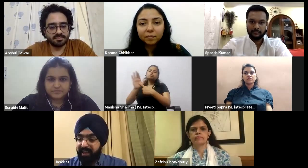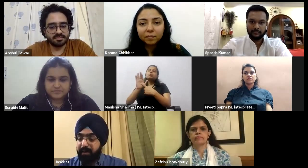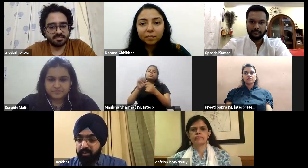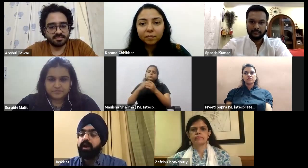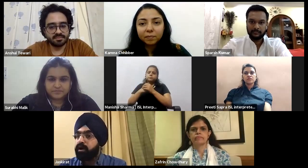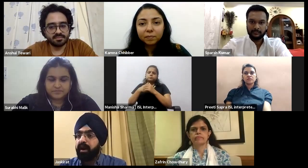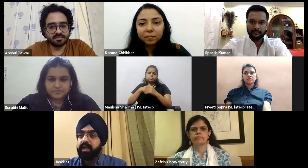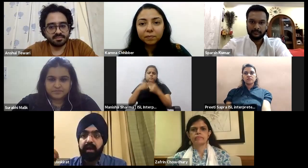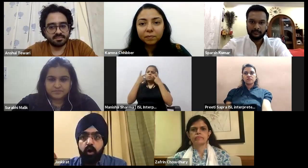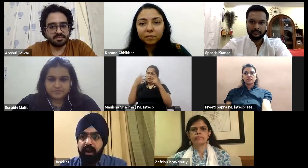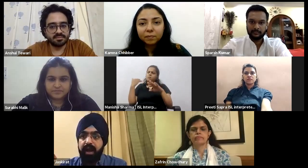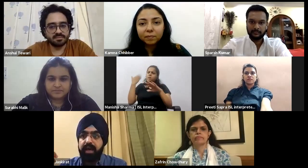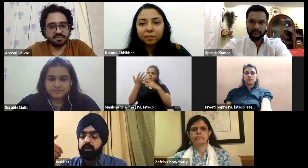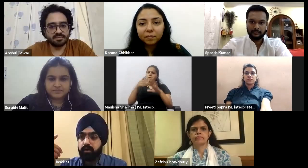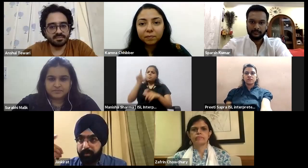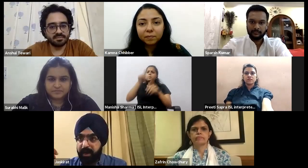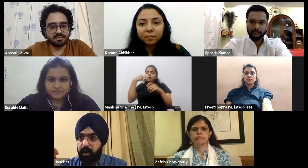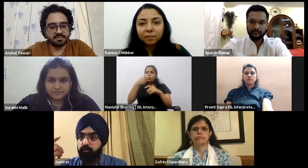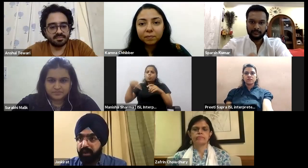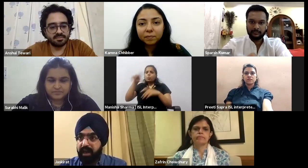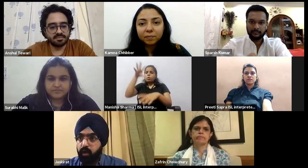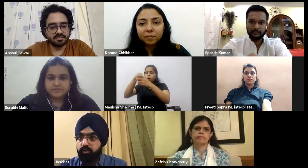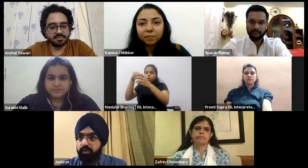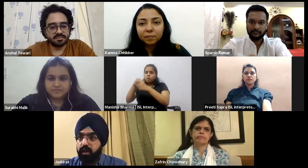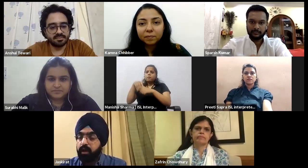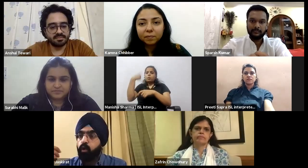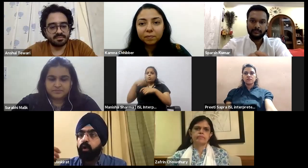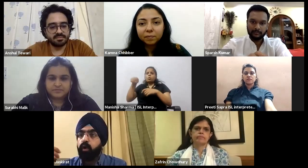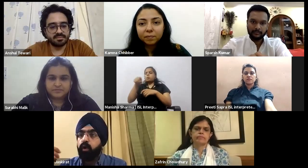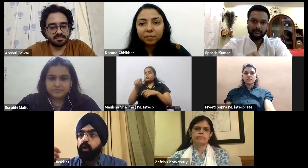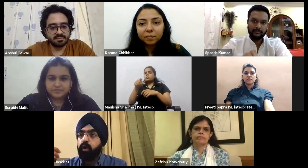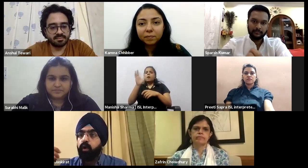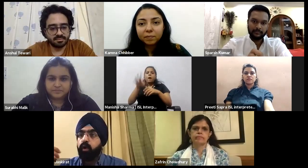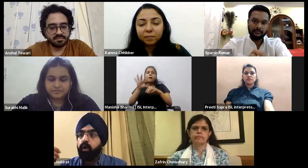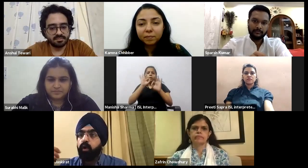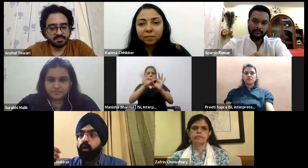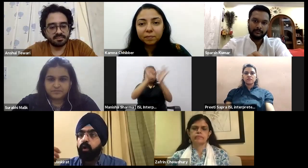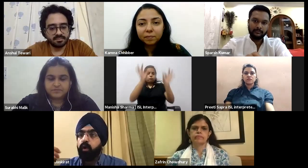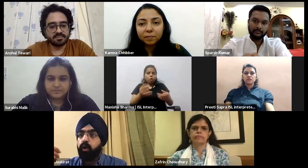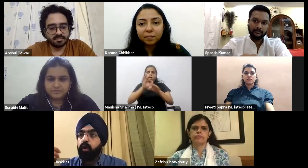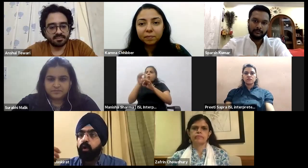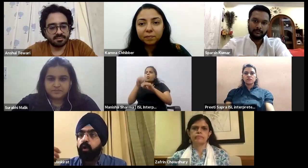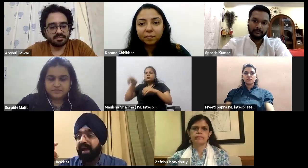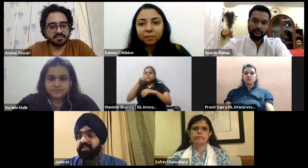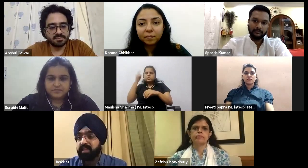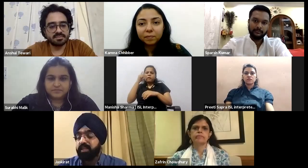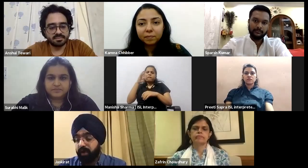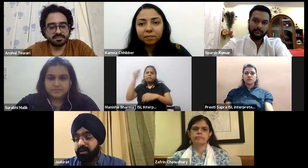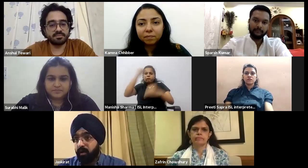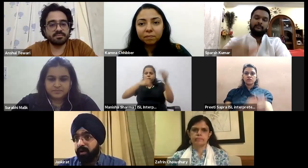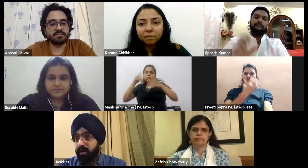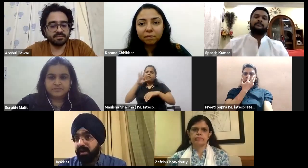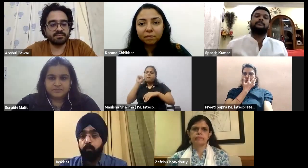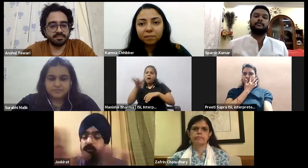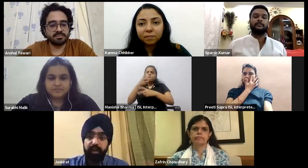the players who are involved in organized and unorganized spreading of fake news growing at a faster pace